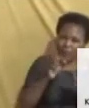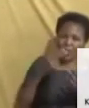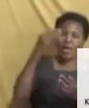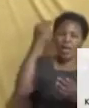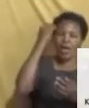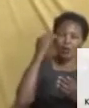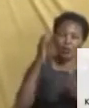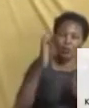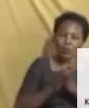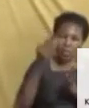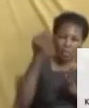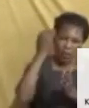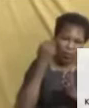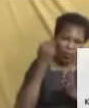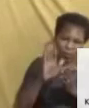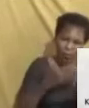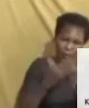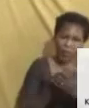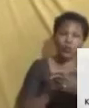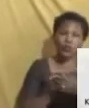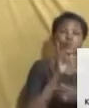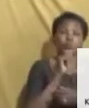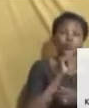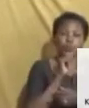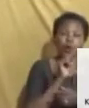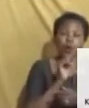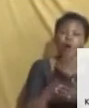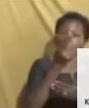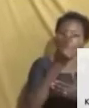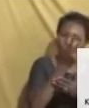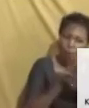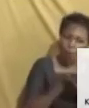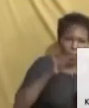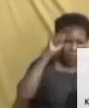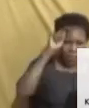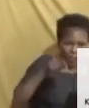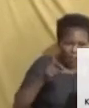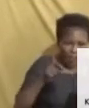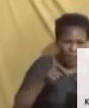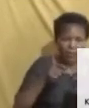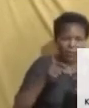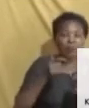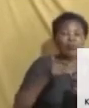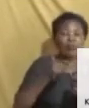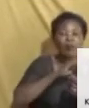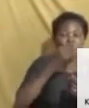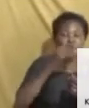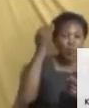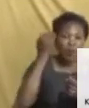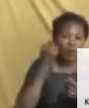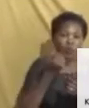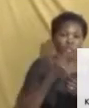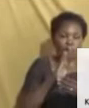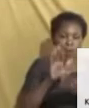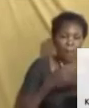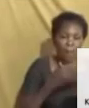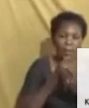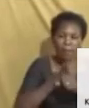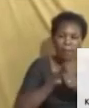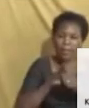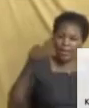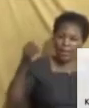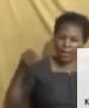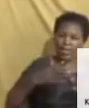Appeal. All the judges of the Court of Appeal created a clear distinction